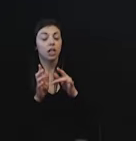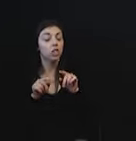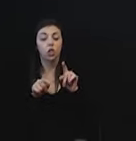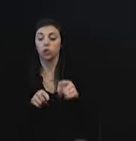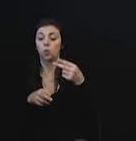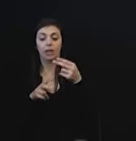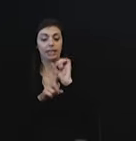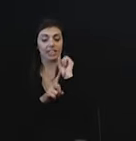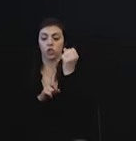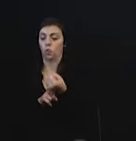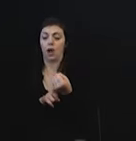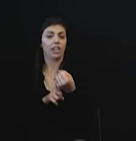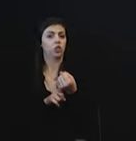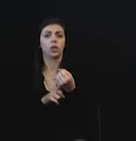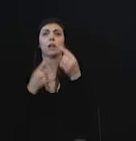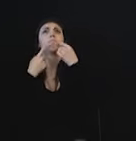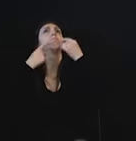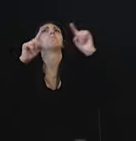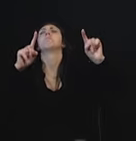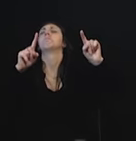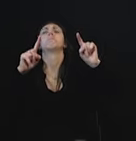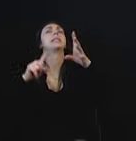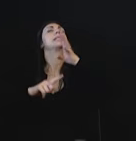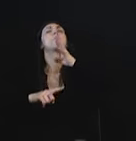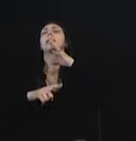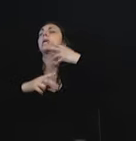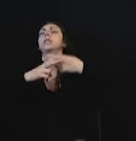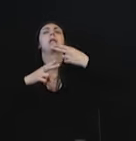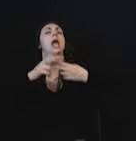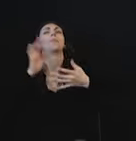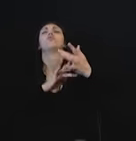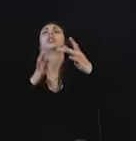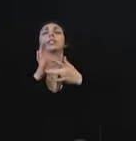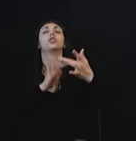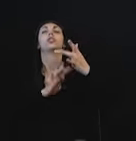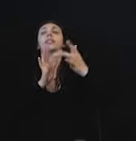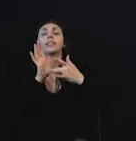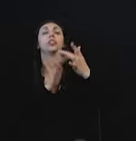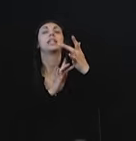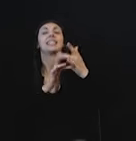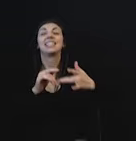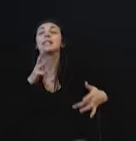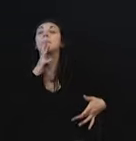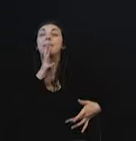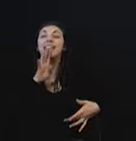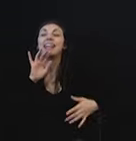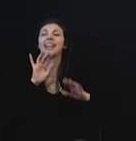Just saying Jesus over the situation holds power. It holds authority.